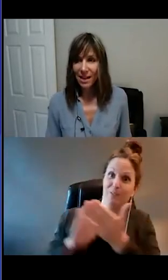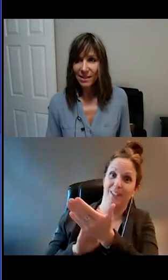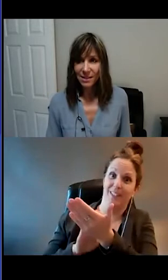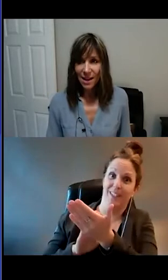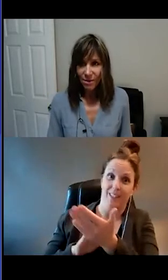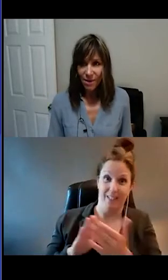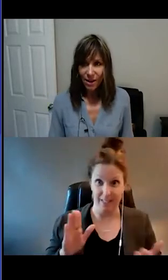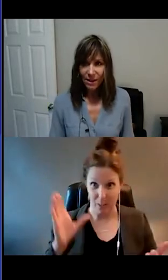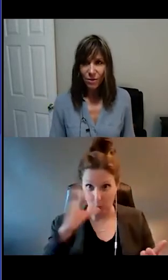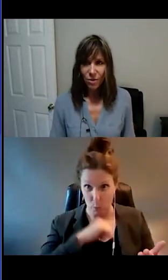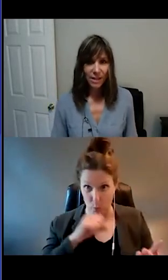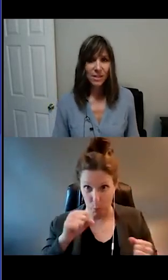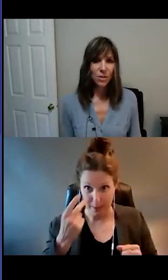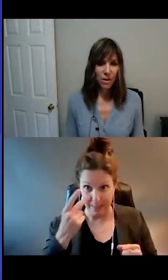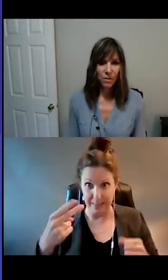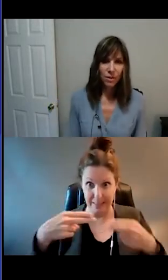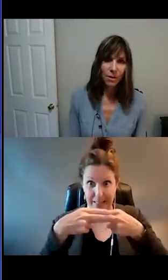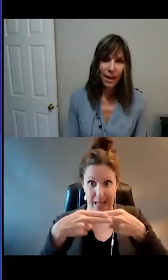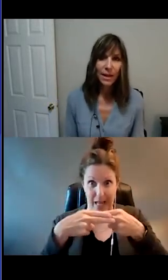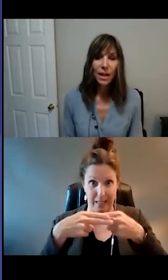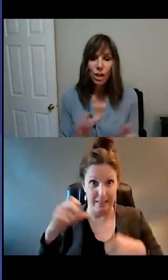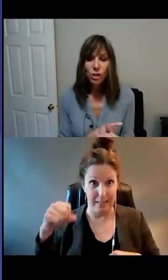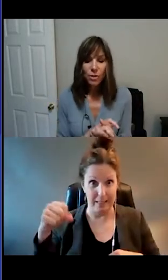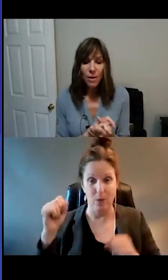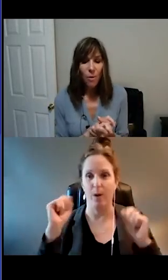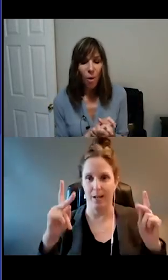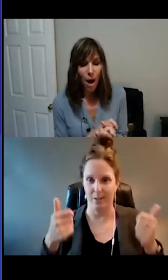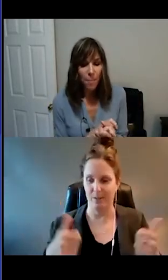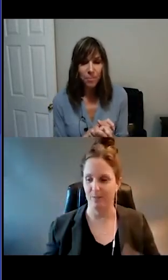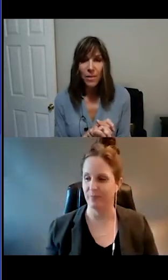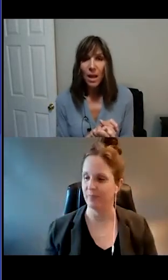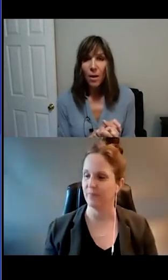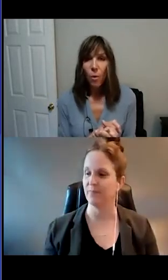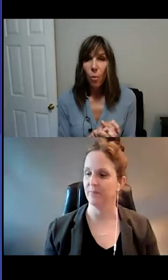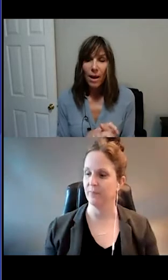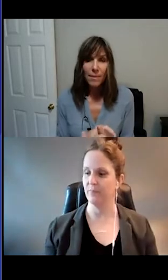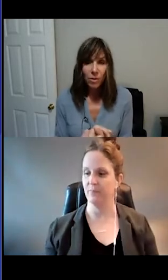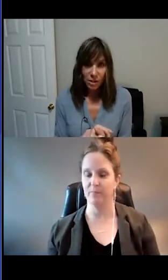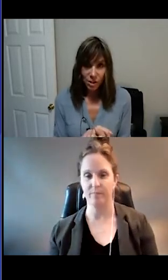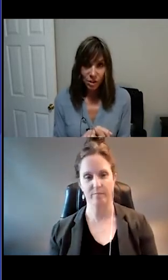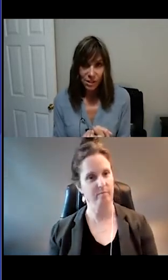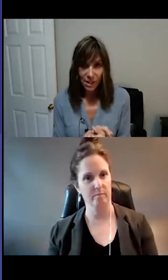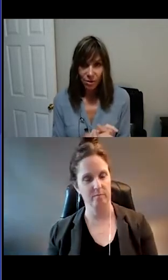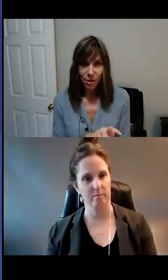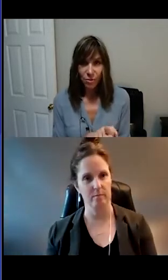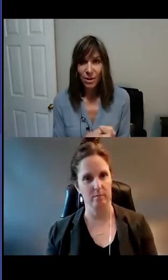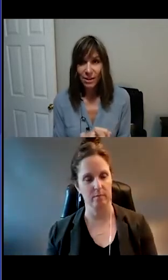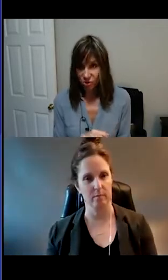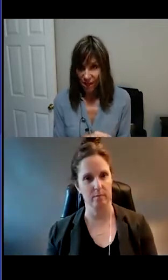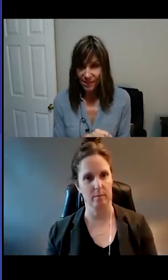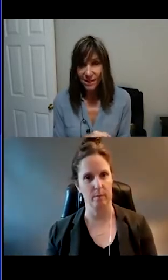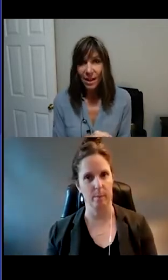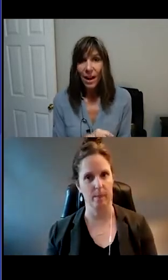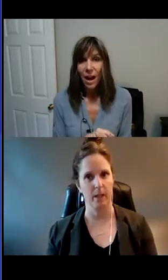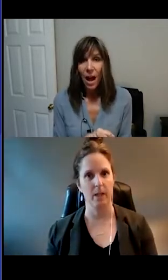see my slides now. Marianne, if you're not, I can see you. Wonderful. Okay, so now what I'm going to do is take you all through